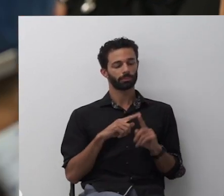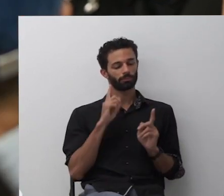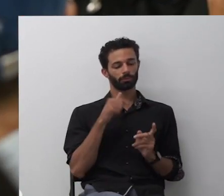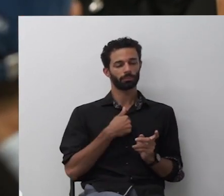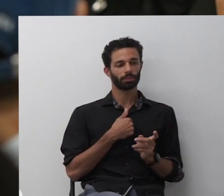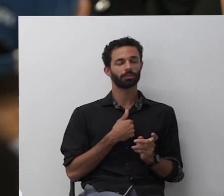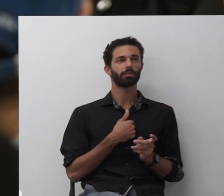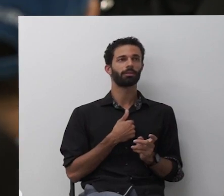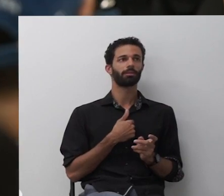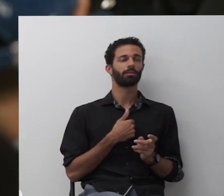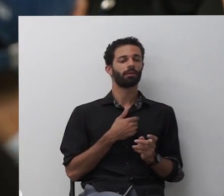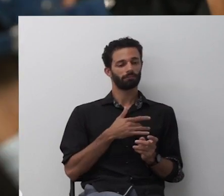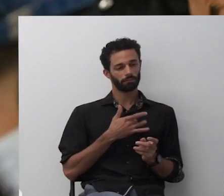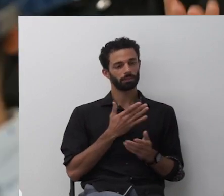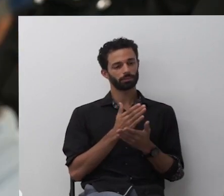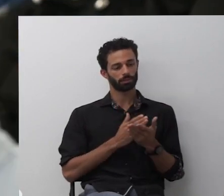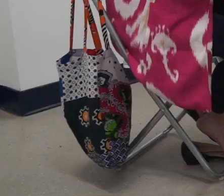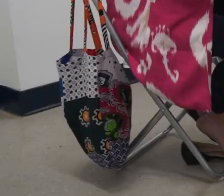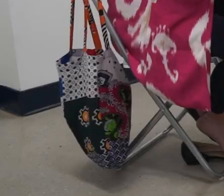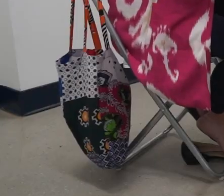like comforting in a weird way.